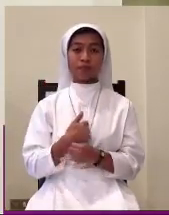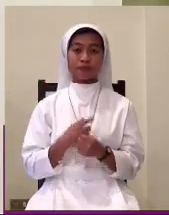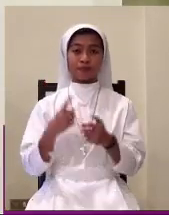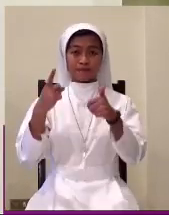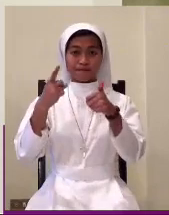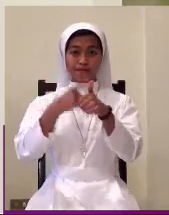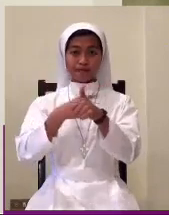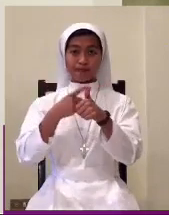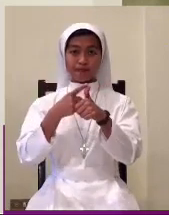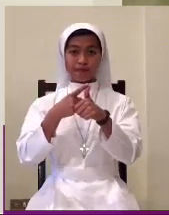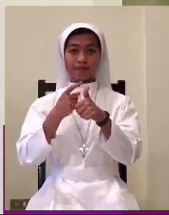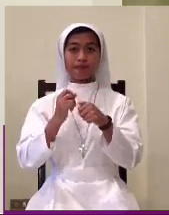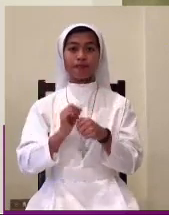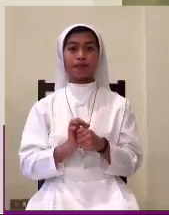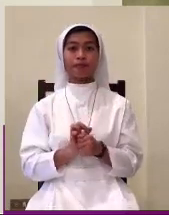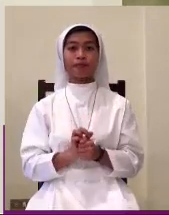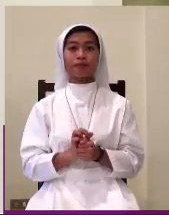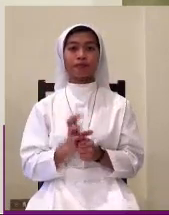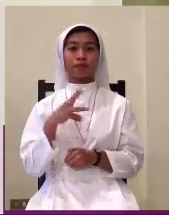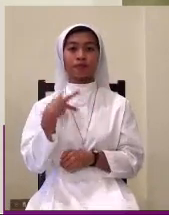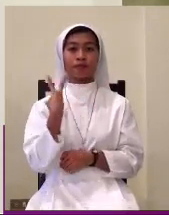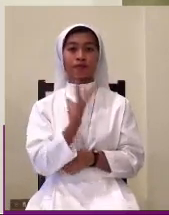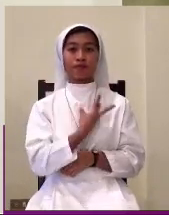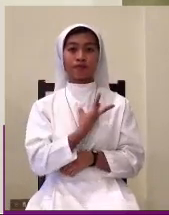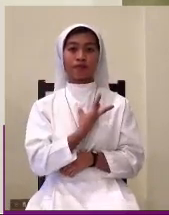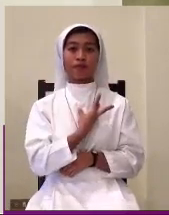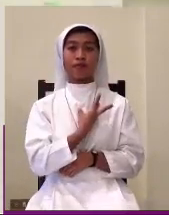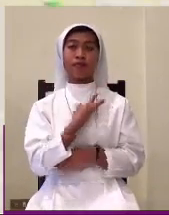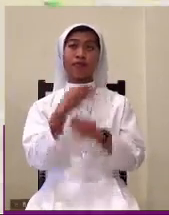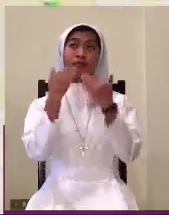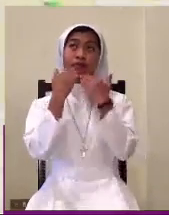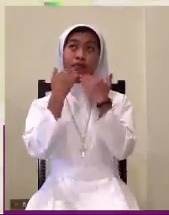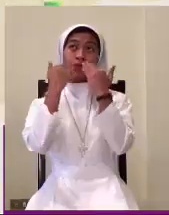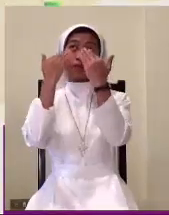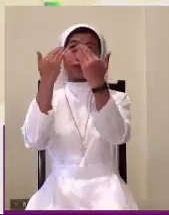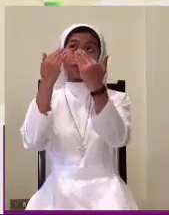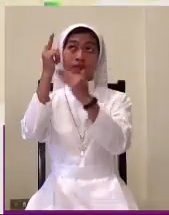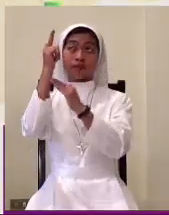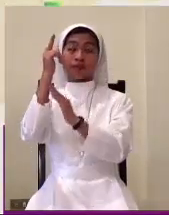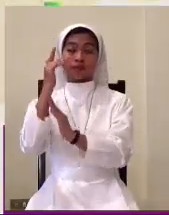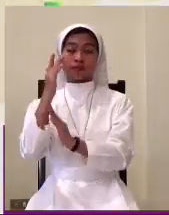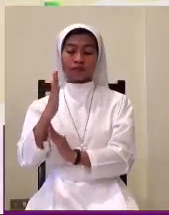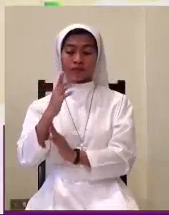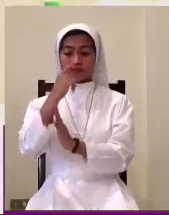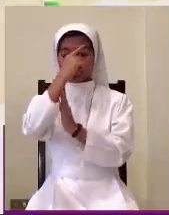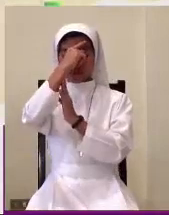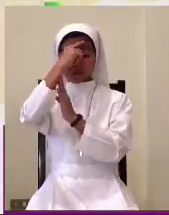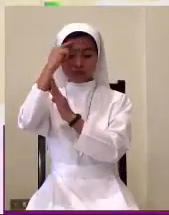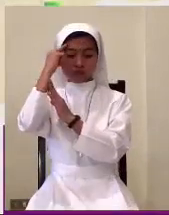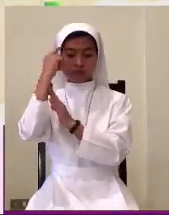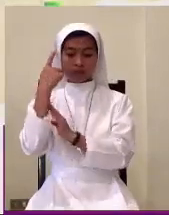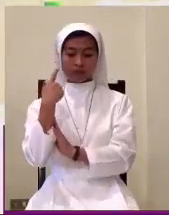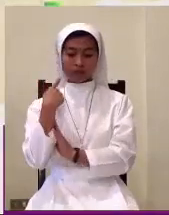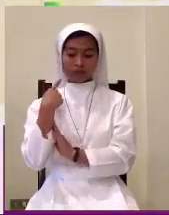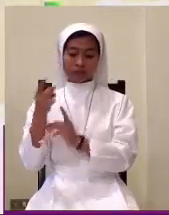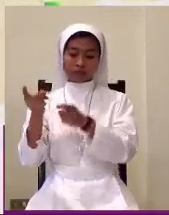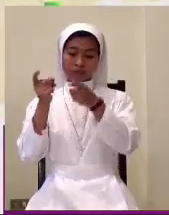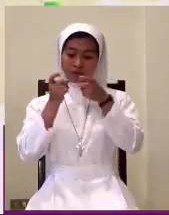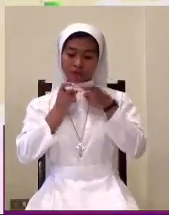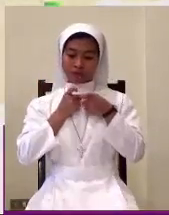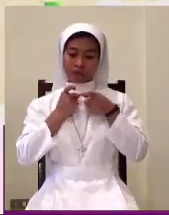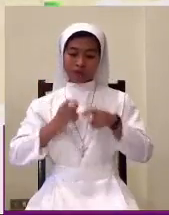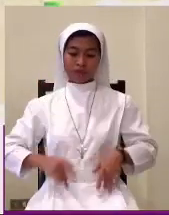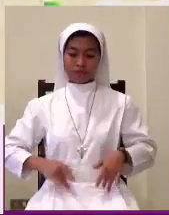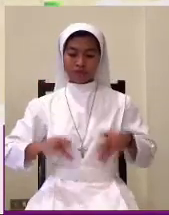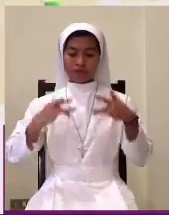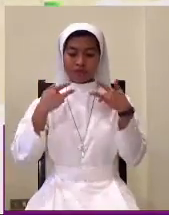and foremost, we should be grateful to God for the gift of life. Mortal as we are,